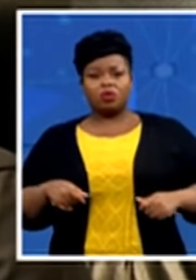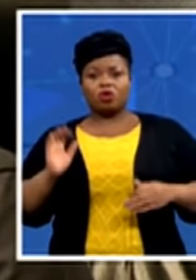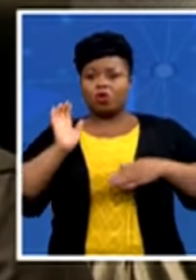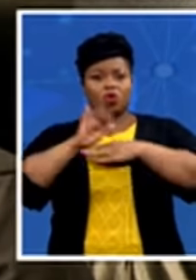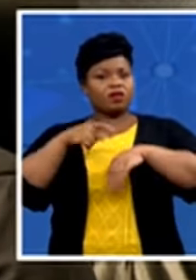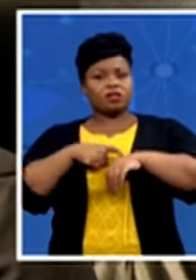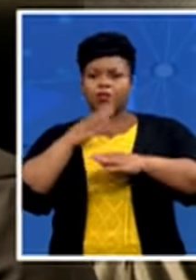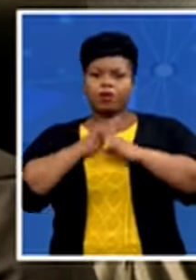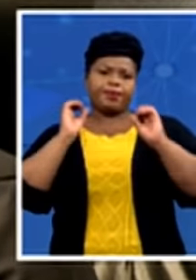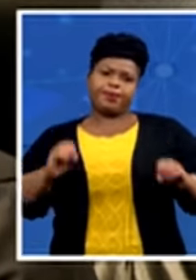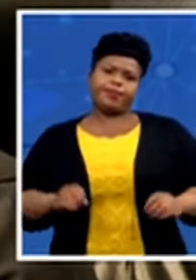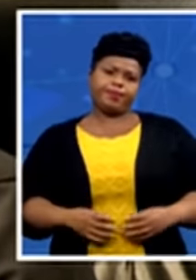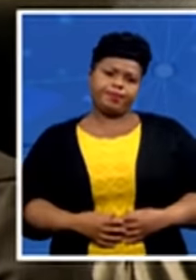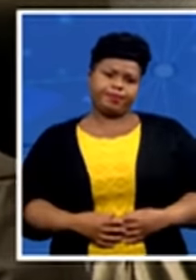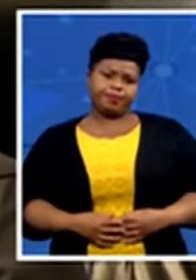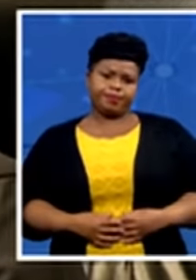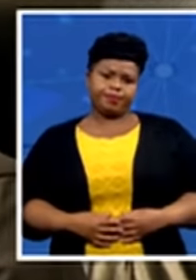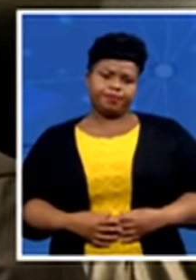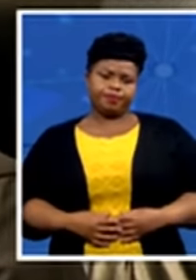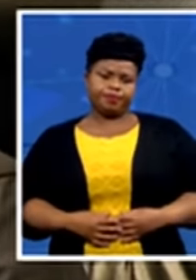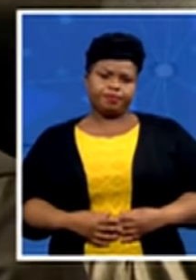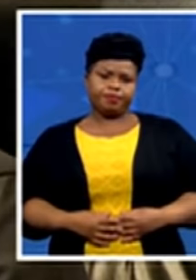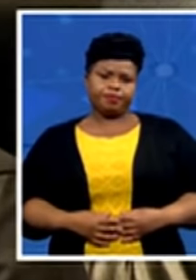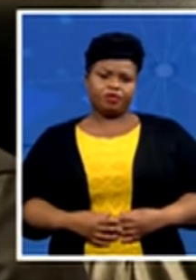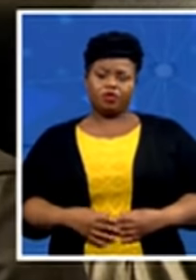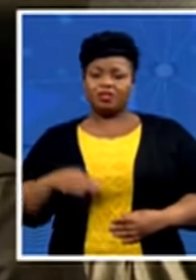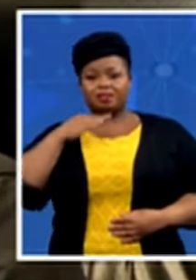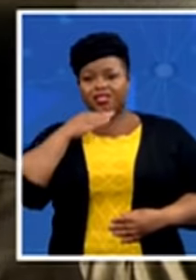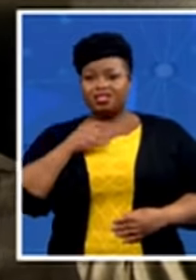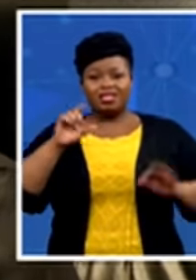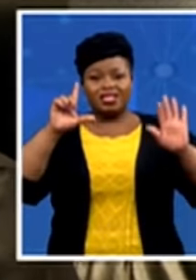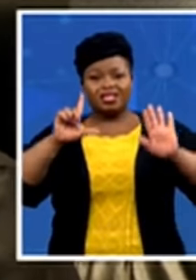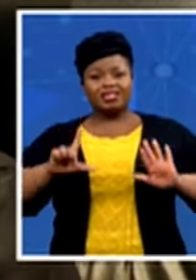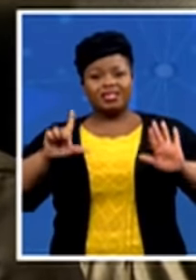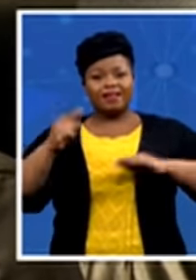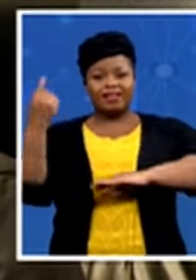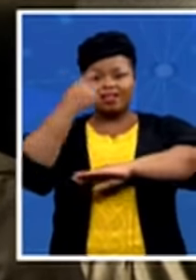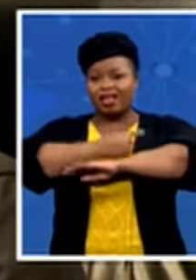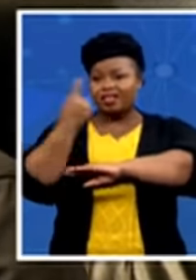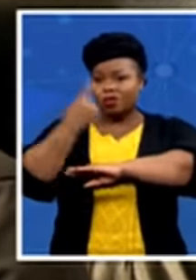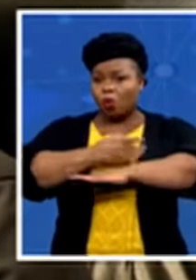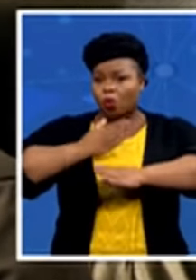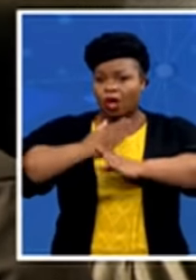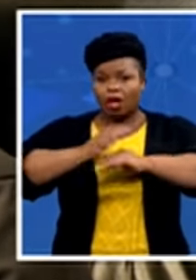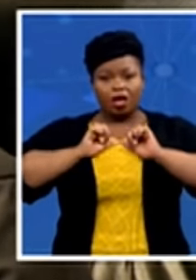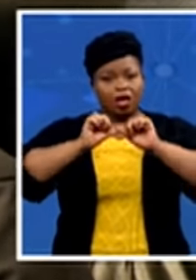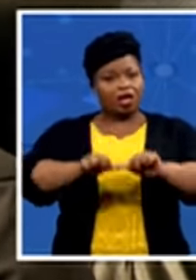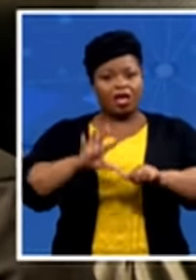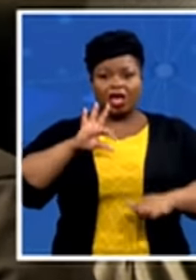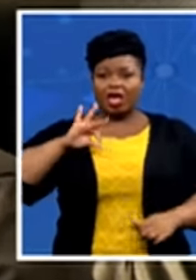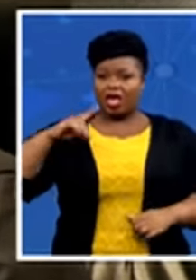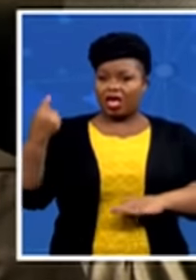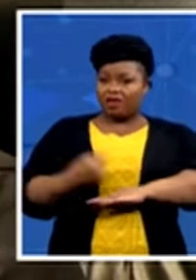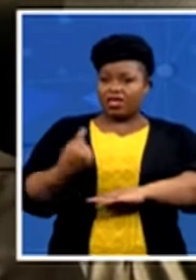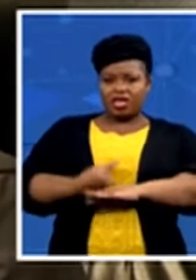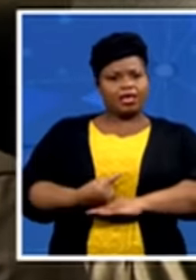are not working 7 days a week. And that is part of the problem.